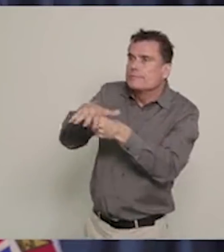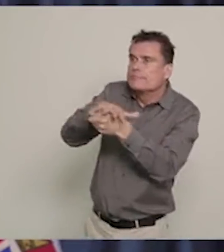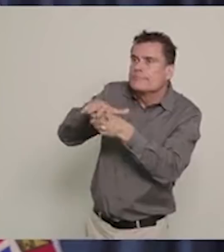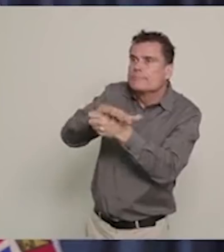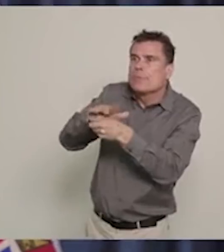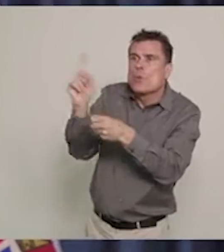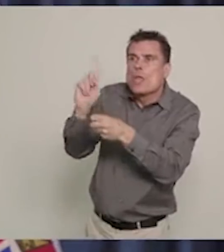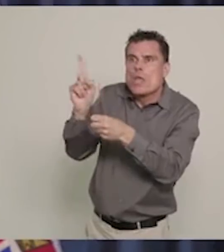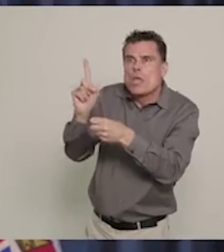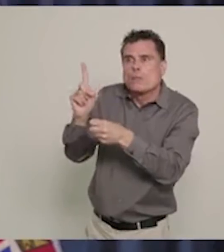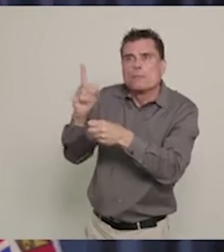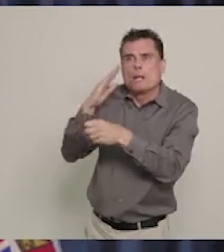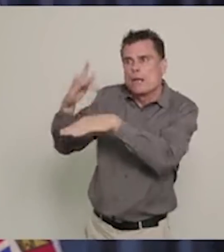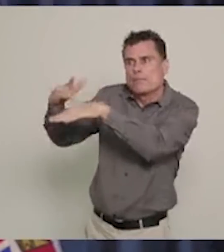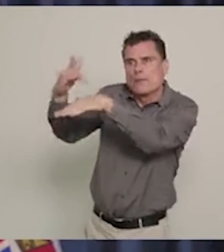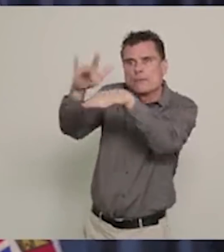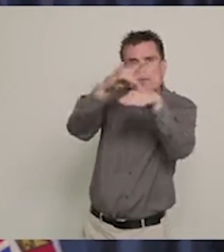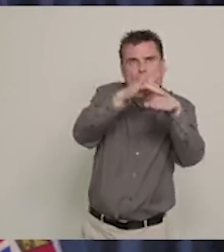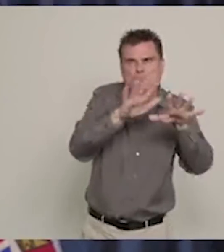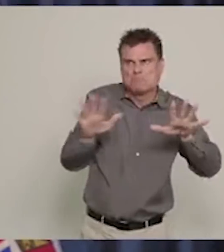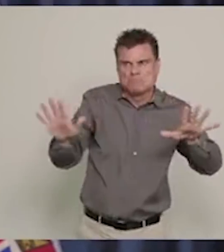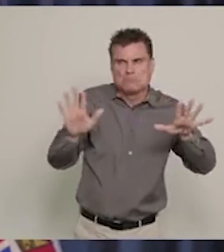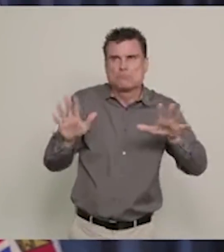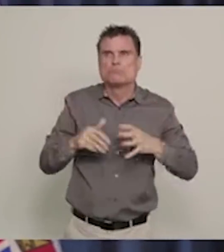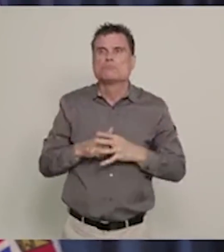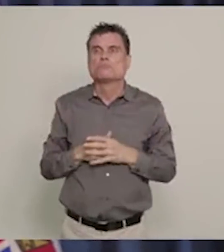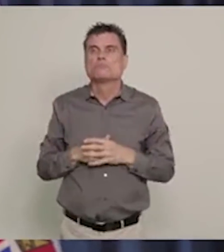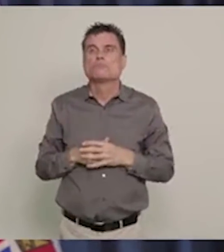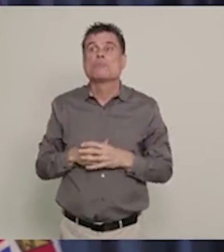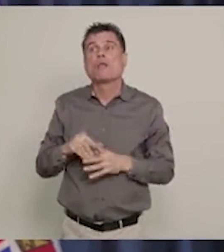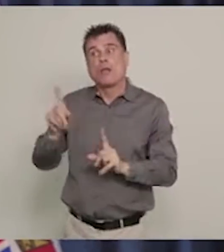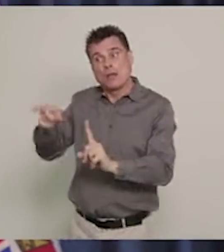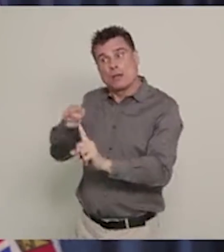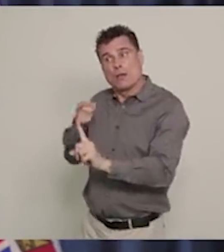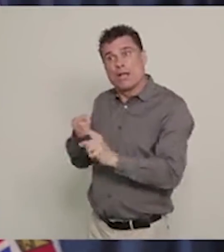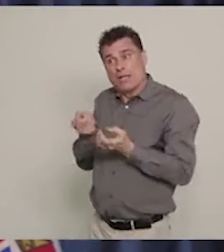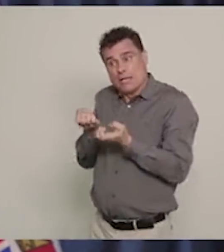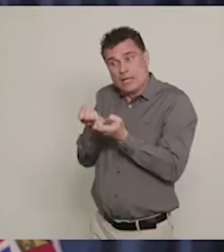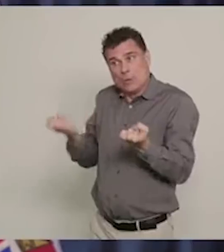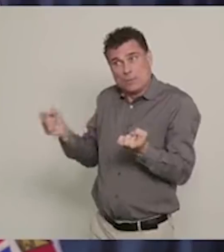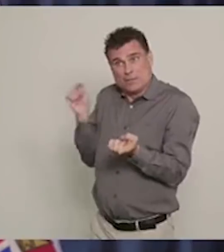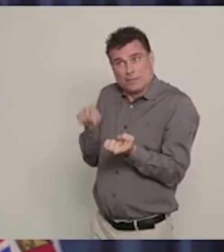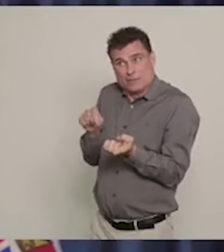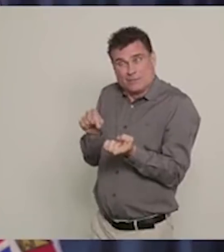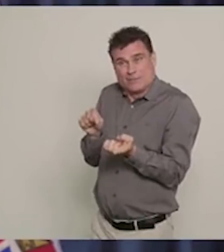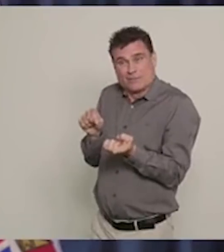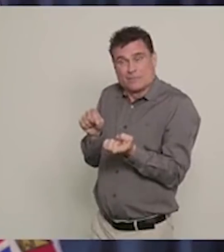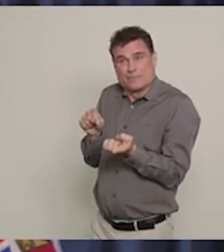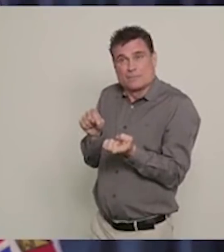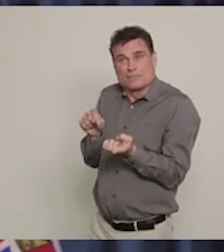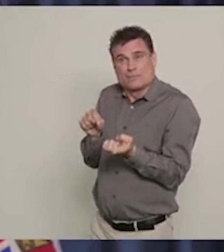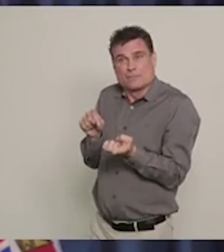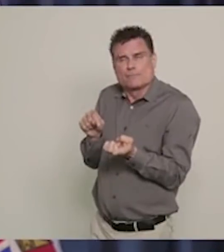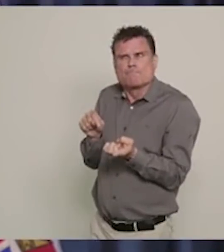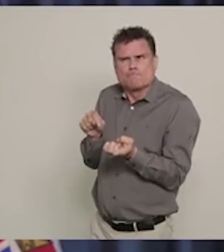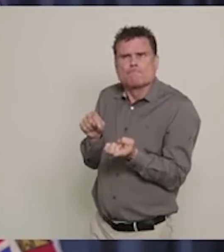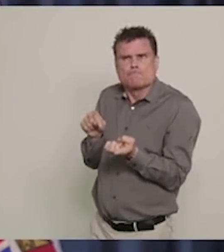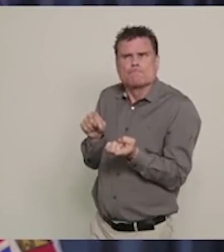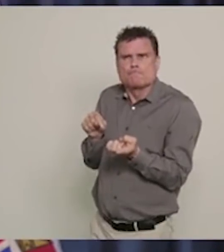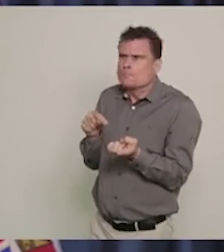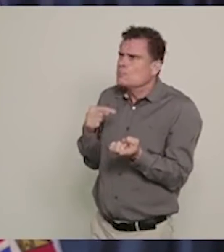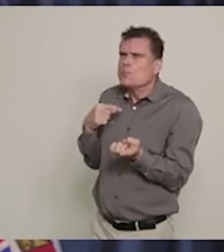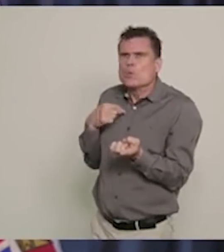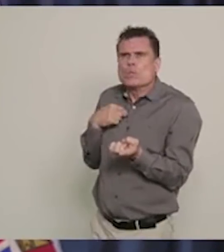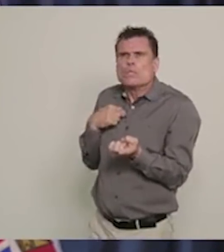the Council of Federation, premiers across the country, to ensure that we're doing our level best to not duplicate creating